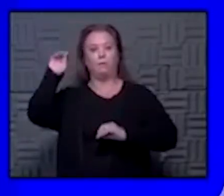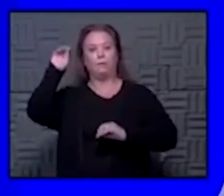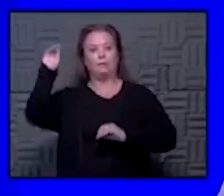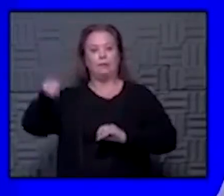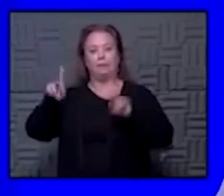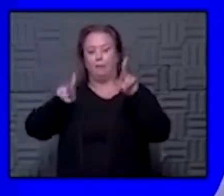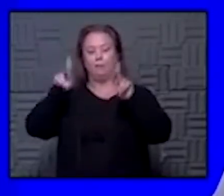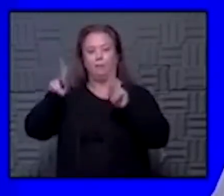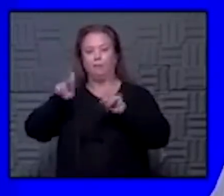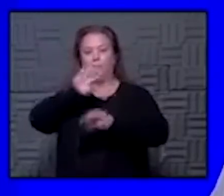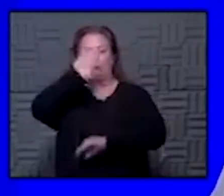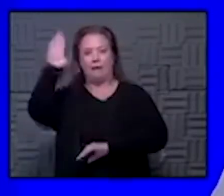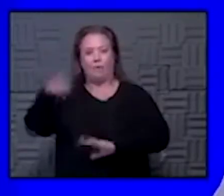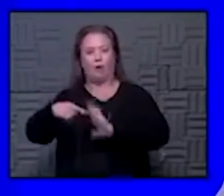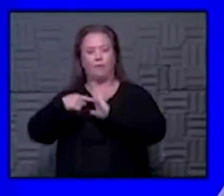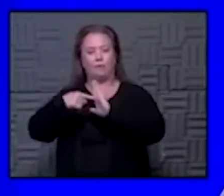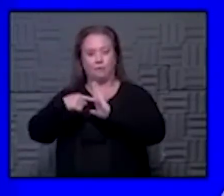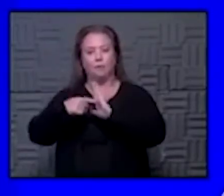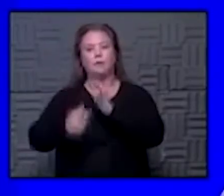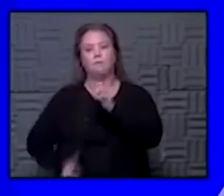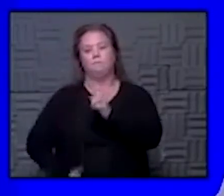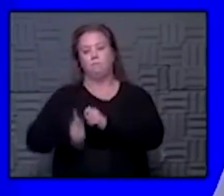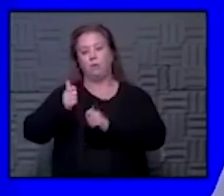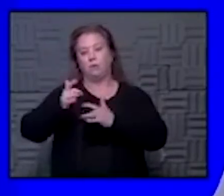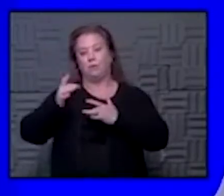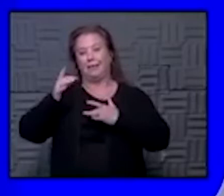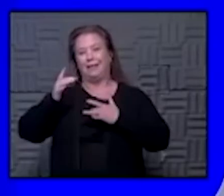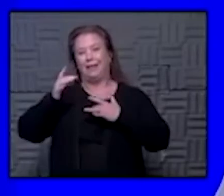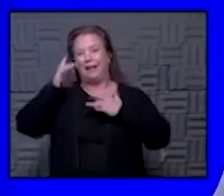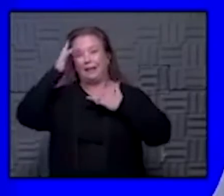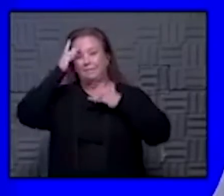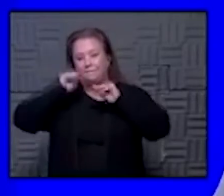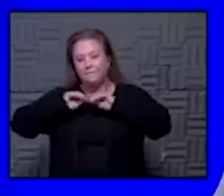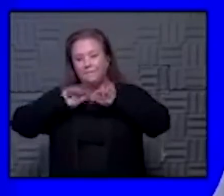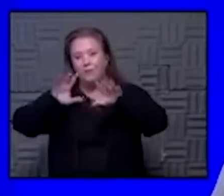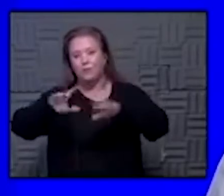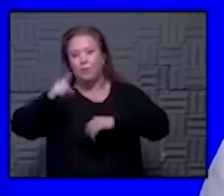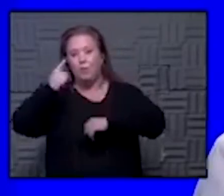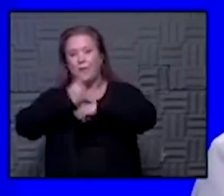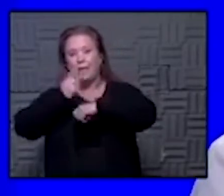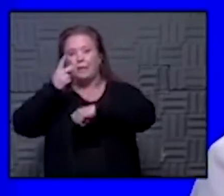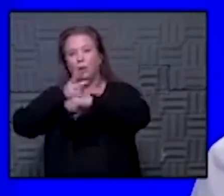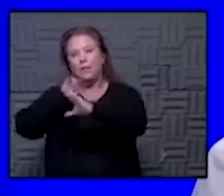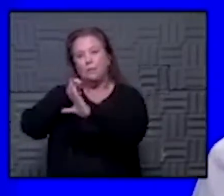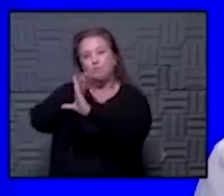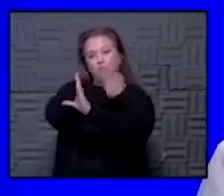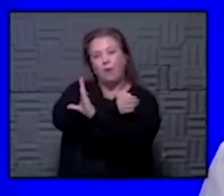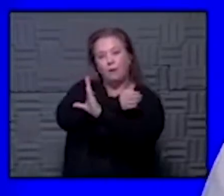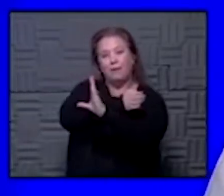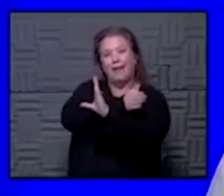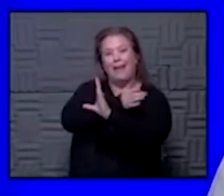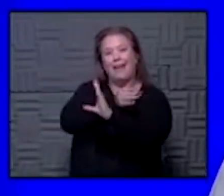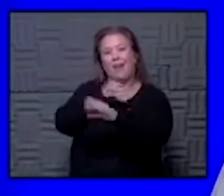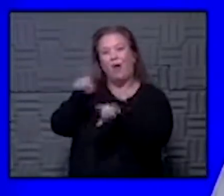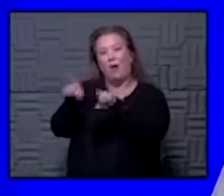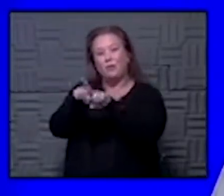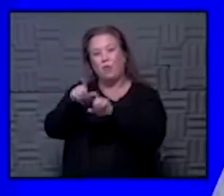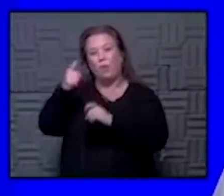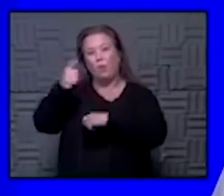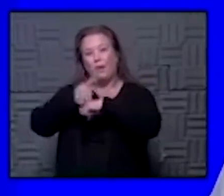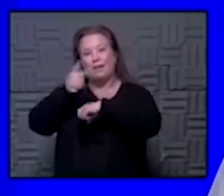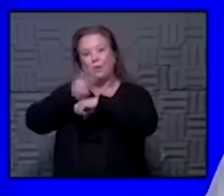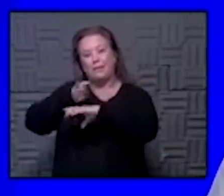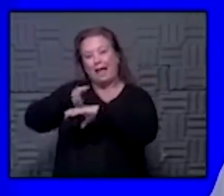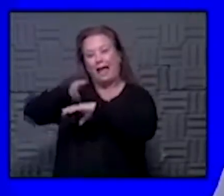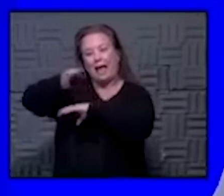have symptoms. And we also know that you are most infectious 1 to 2 days prior to any symptoms, and 1 to 2 days after symptoms